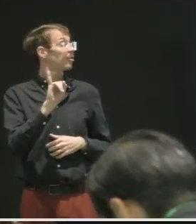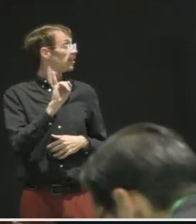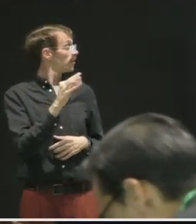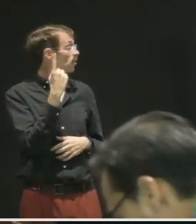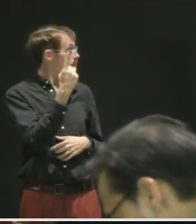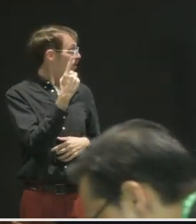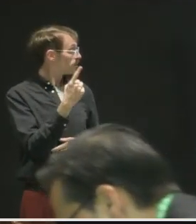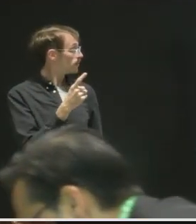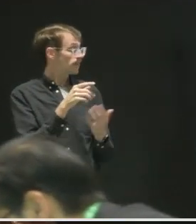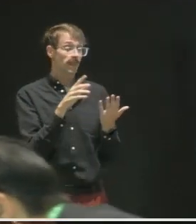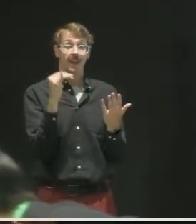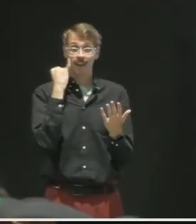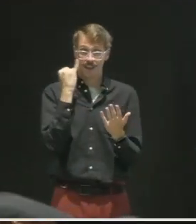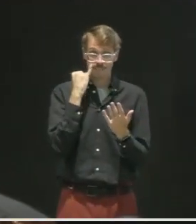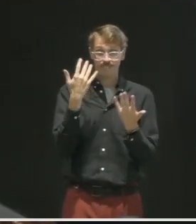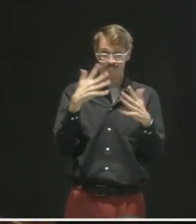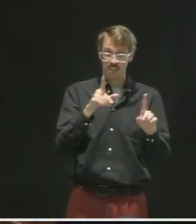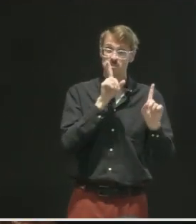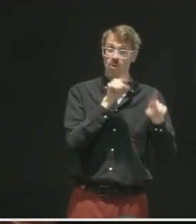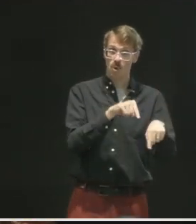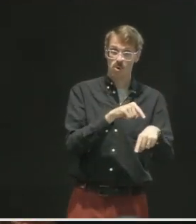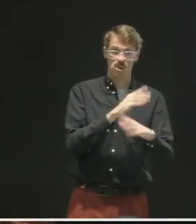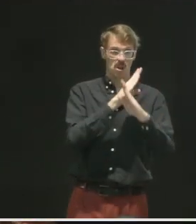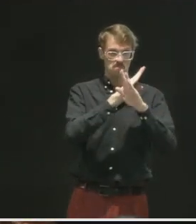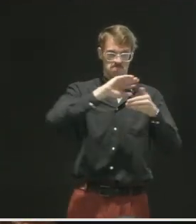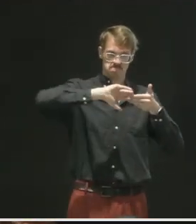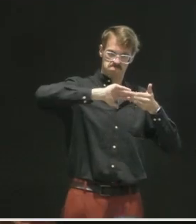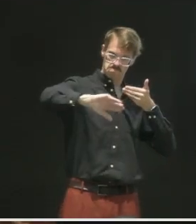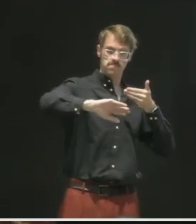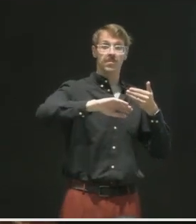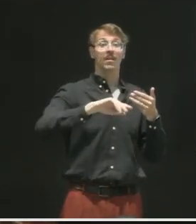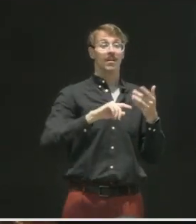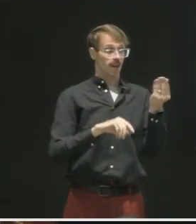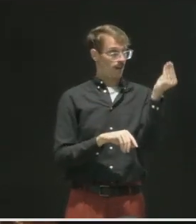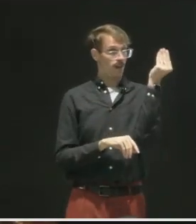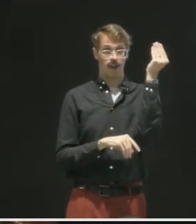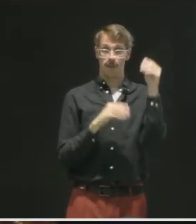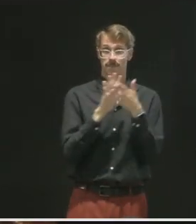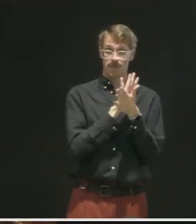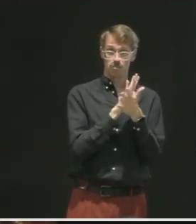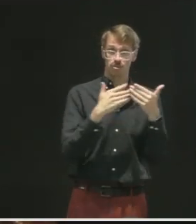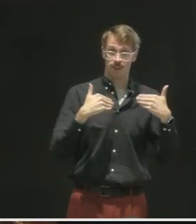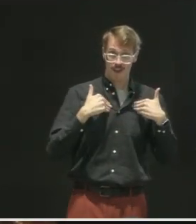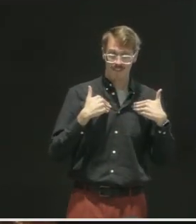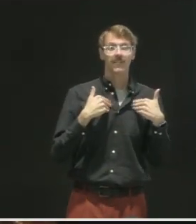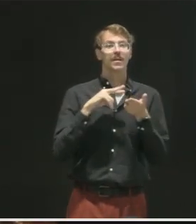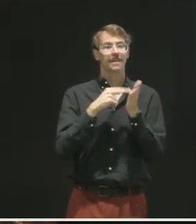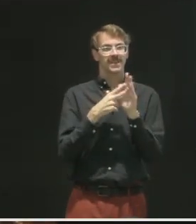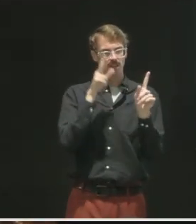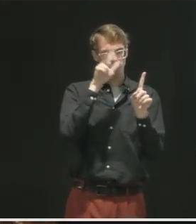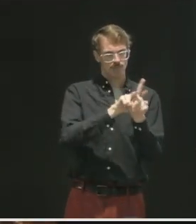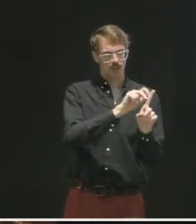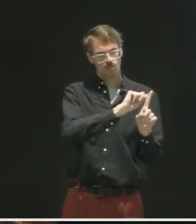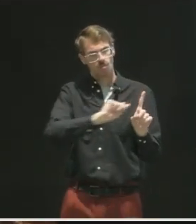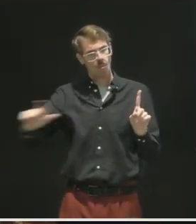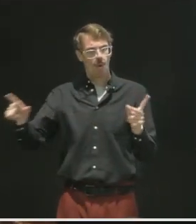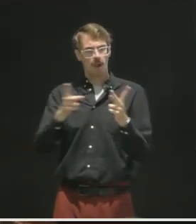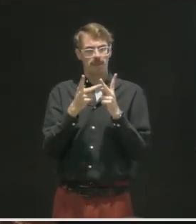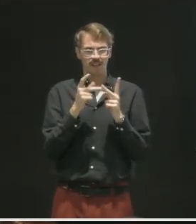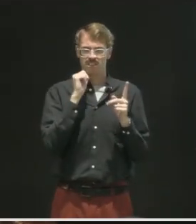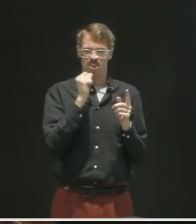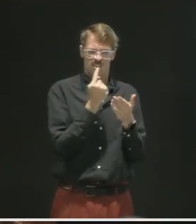records that were paper records become digitized so they don't get lost in the aftermath of a storm. Two, that there is